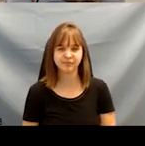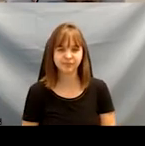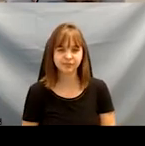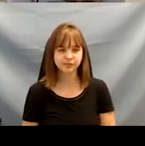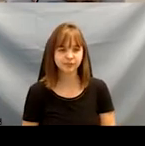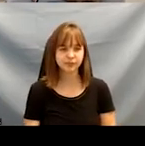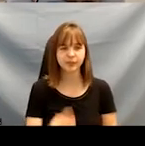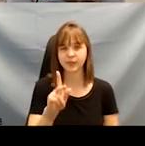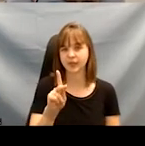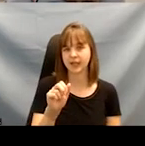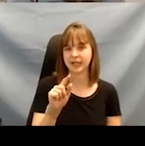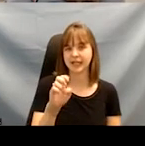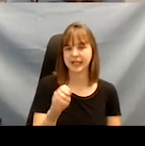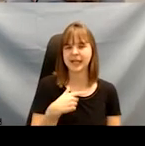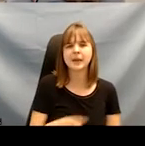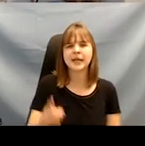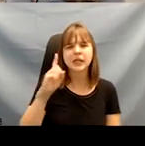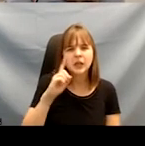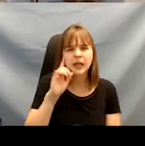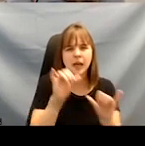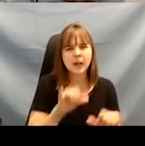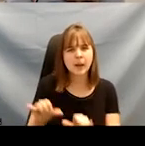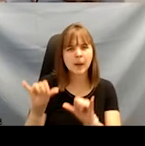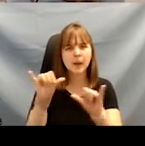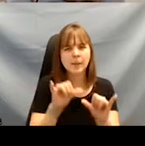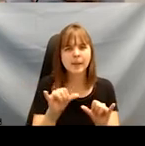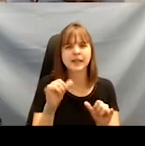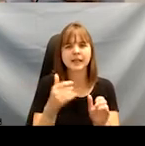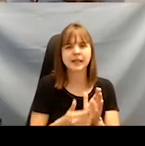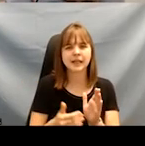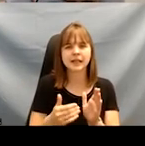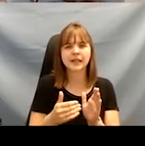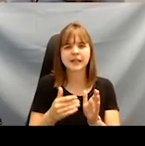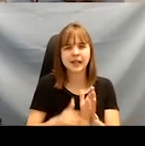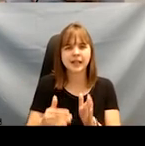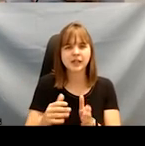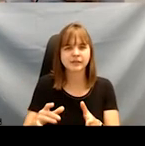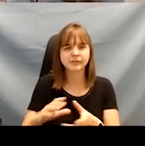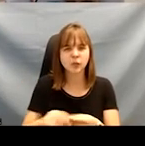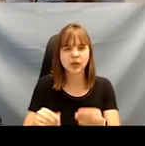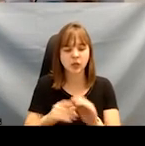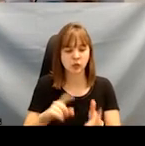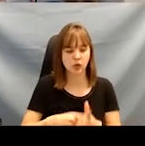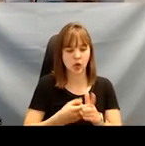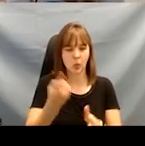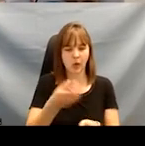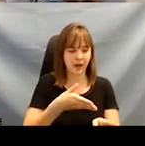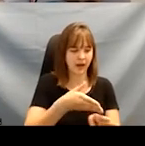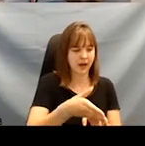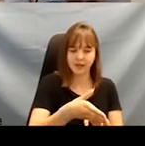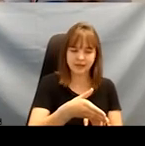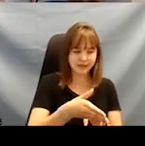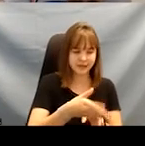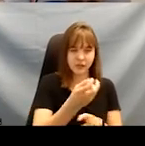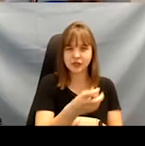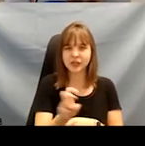Well, I'm already hearing a common theme here. Obviously, everybody started off in one field or one interest and evolved, which is, I